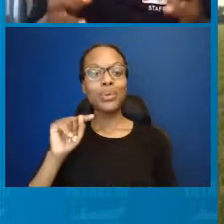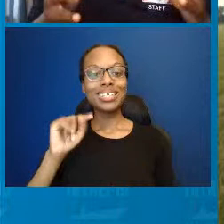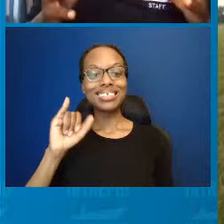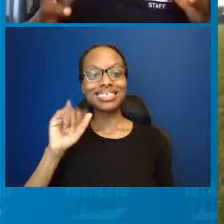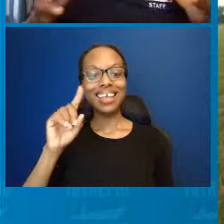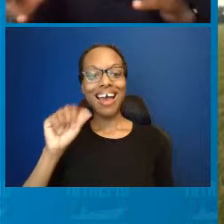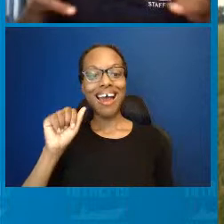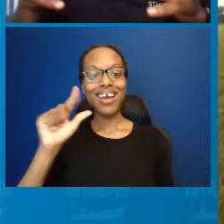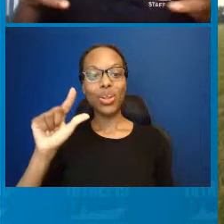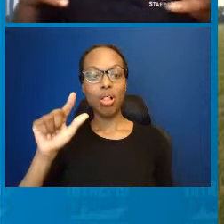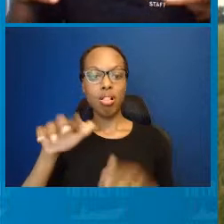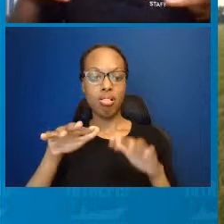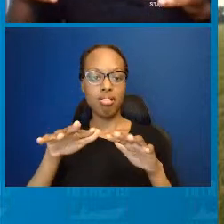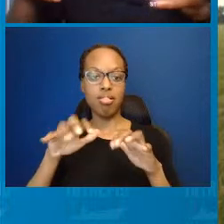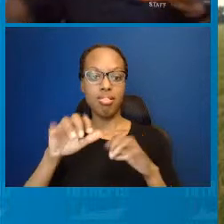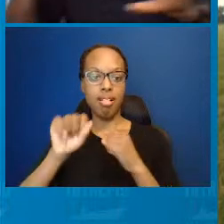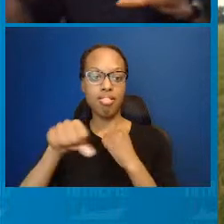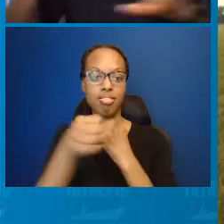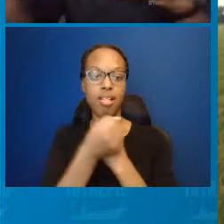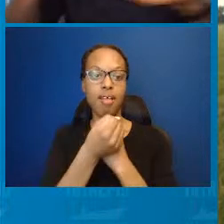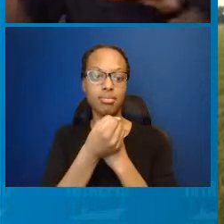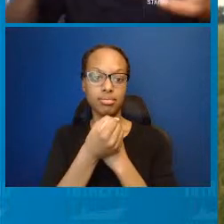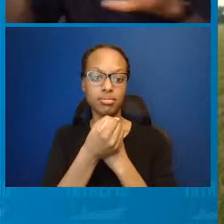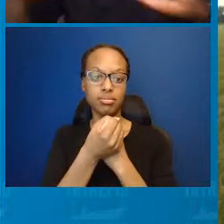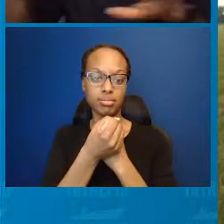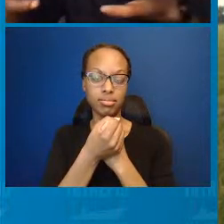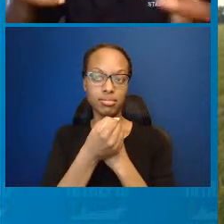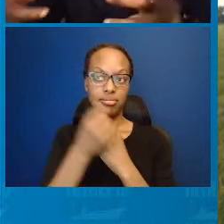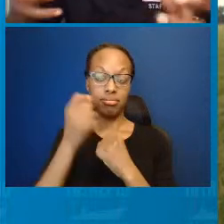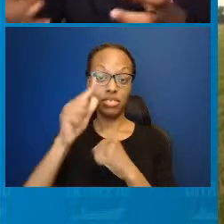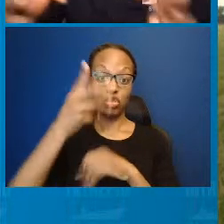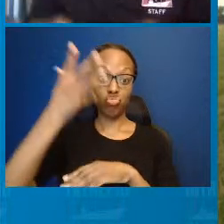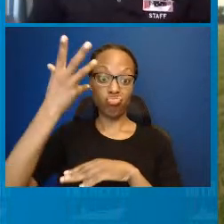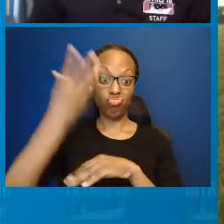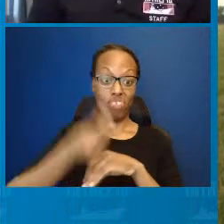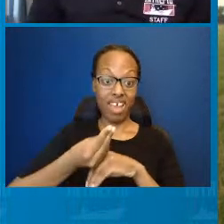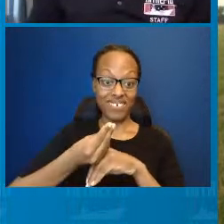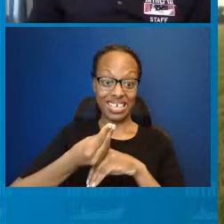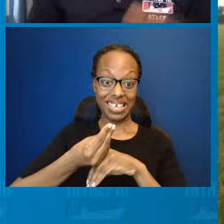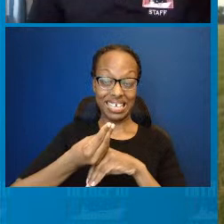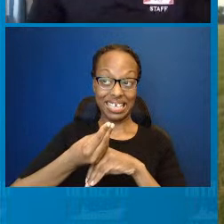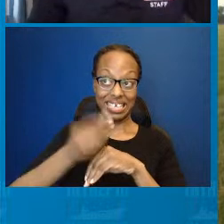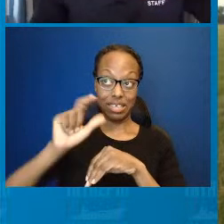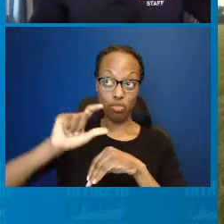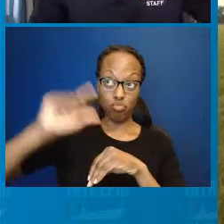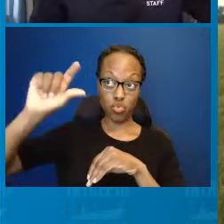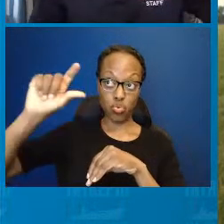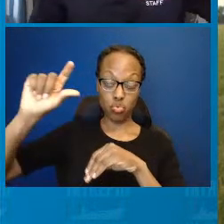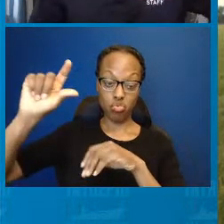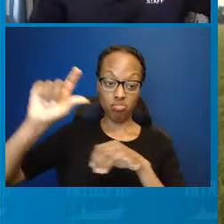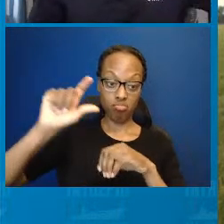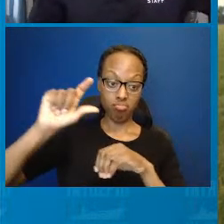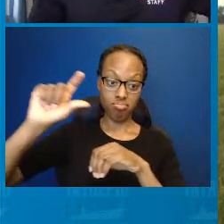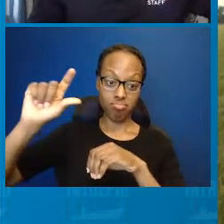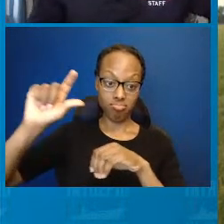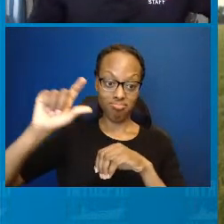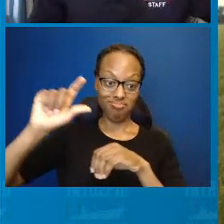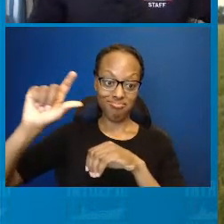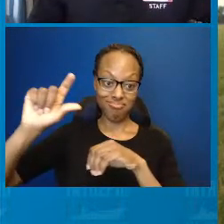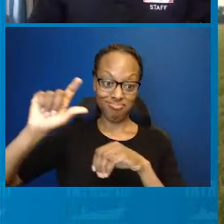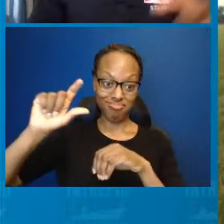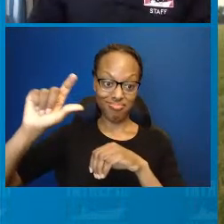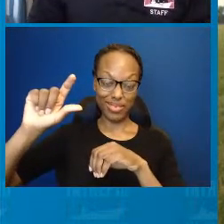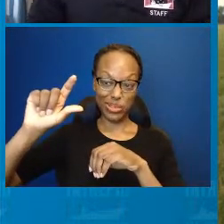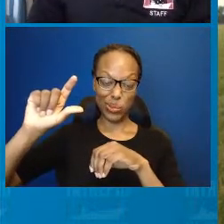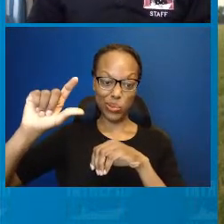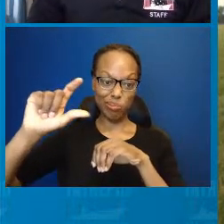right? Gravity pretty much and the tides pretty much slowed that rotation down of the moon. So pretty much we only see that one